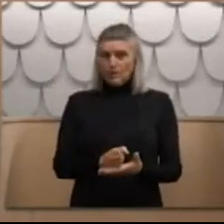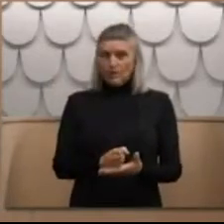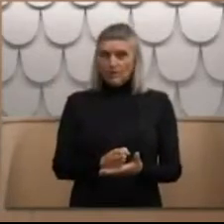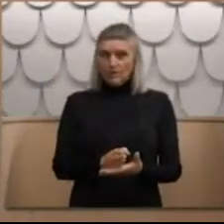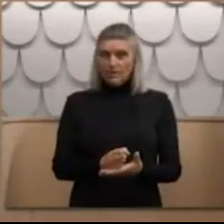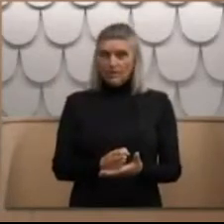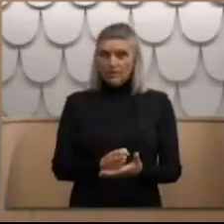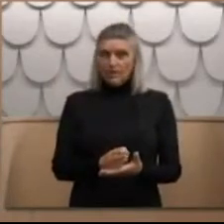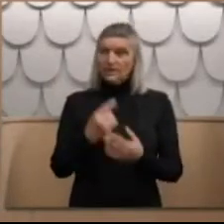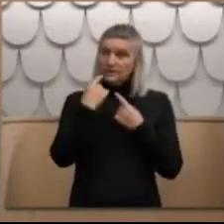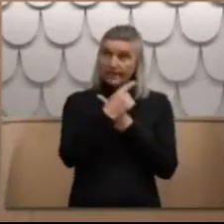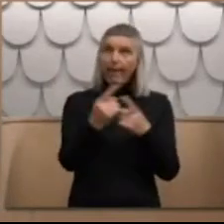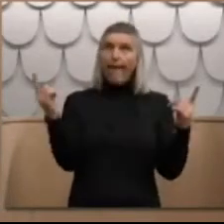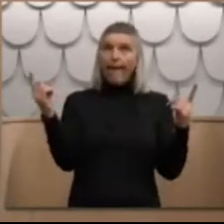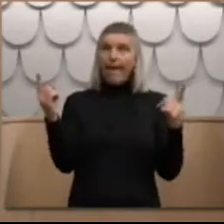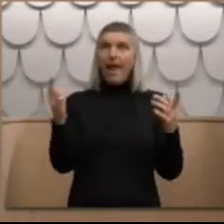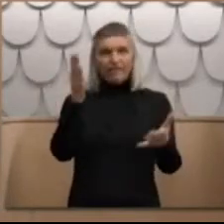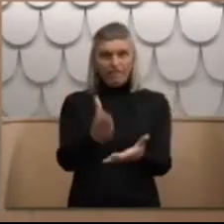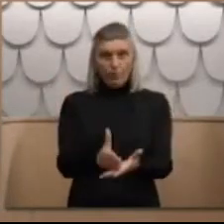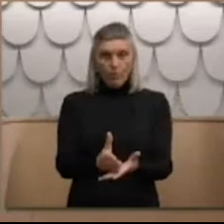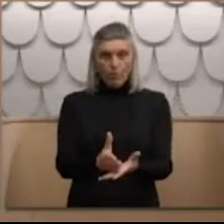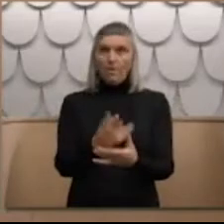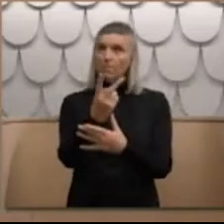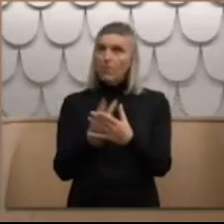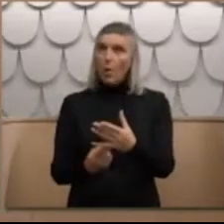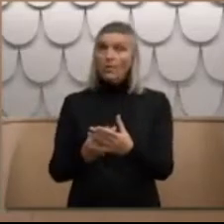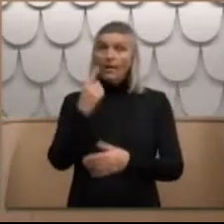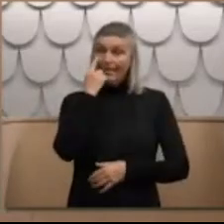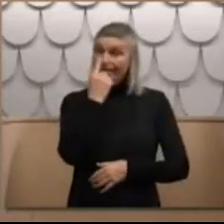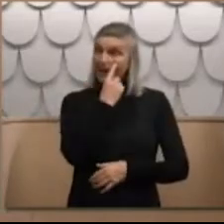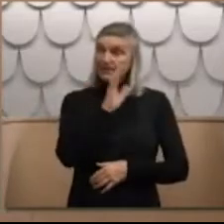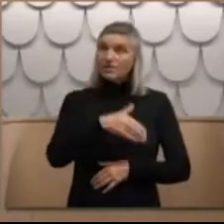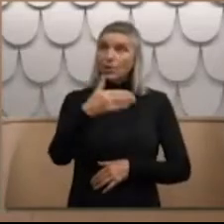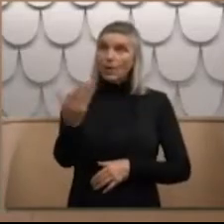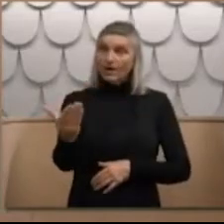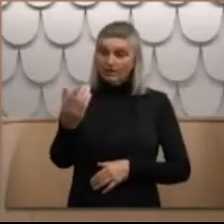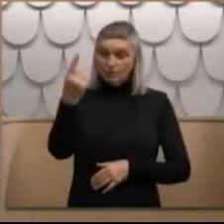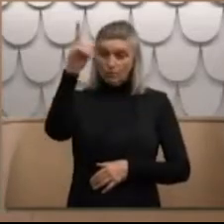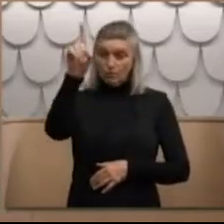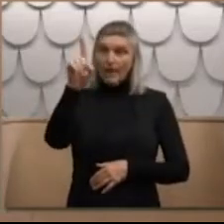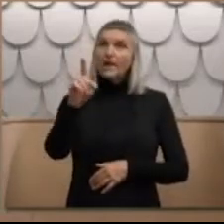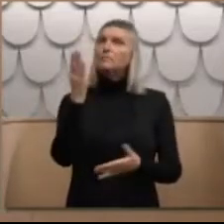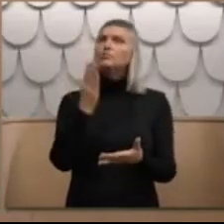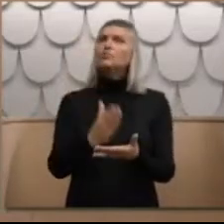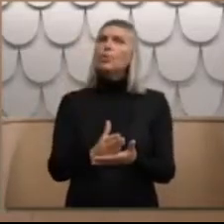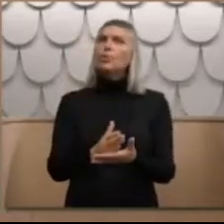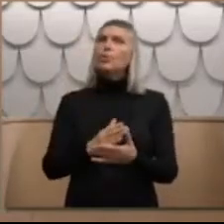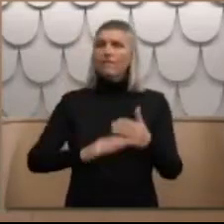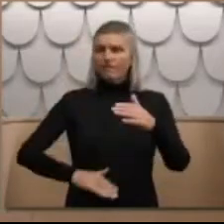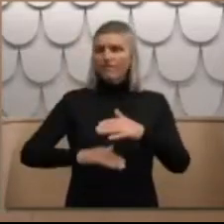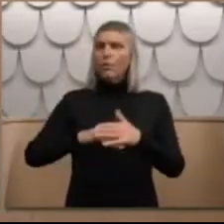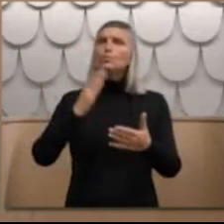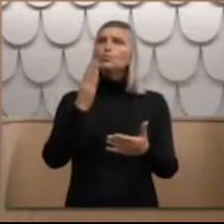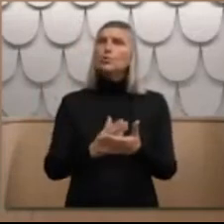and truly declare and affirm that the evidence you'll give before this commission will be the truth, the whole